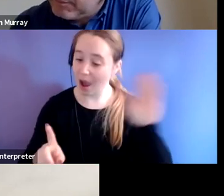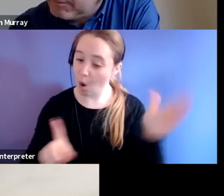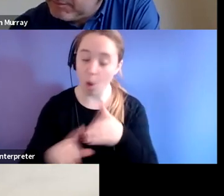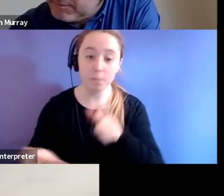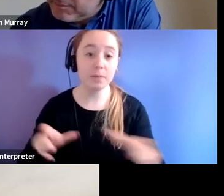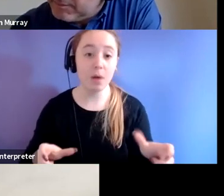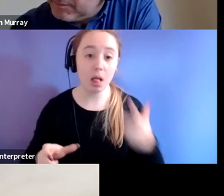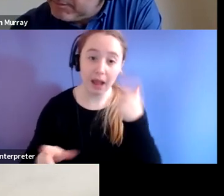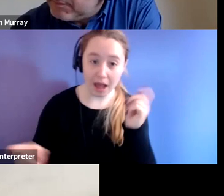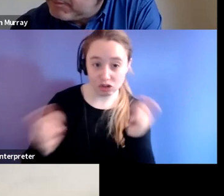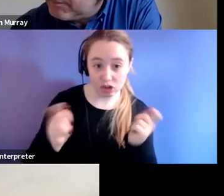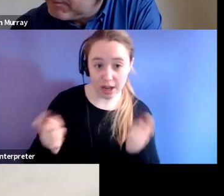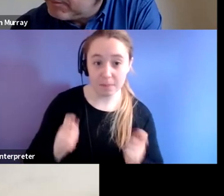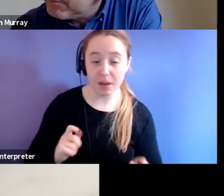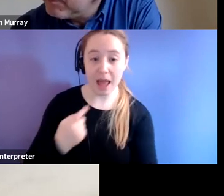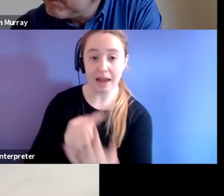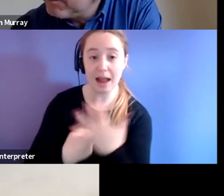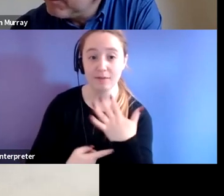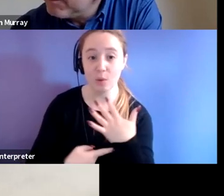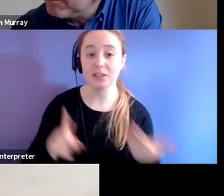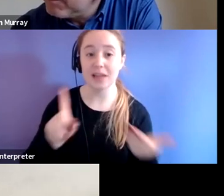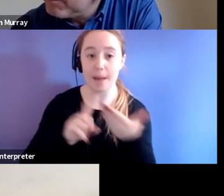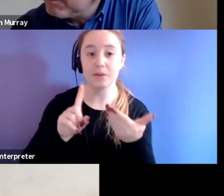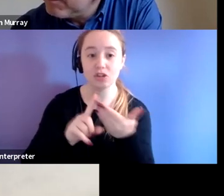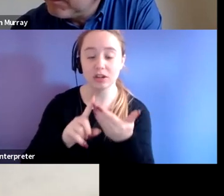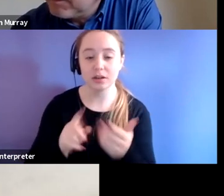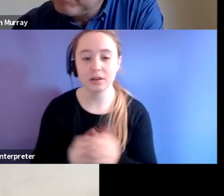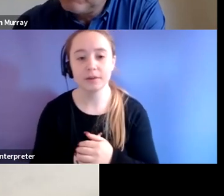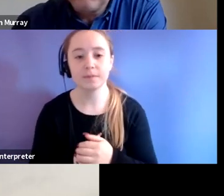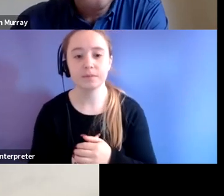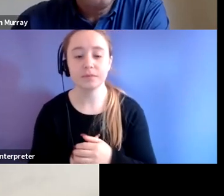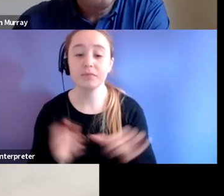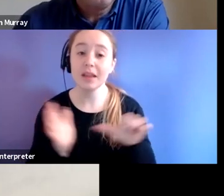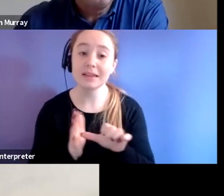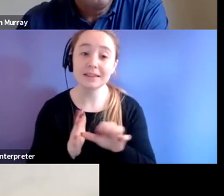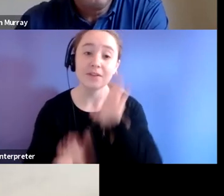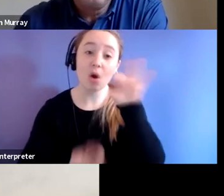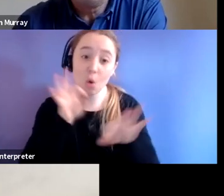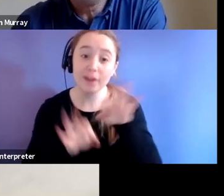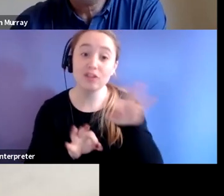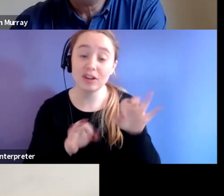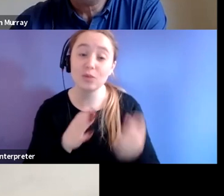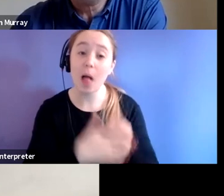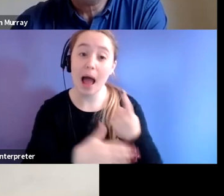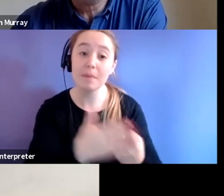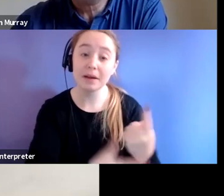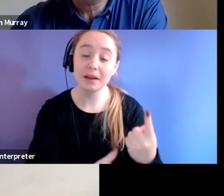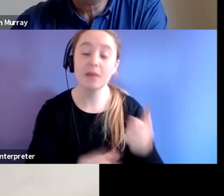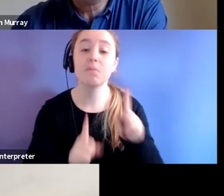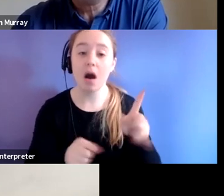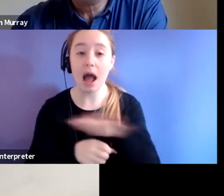ambition as your starting point, and then the difficult questions maybe flow but are easier to answer at a local level. So